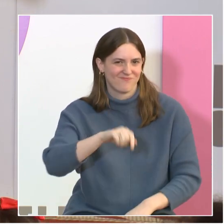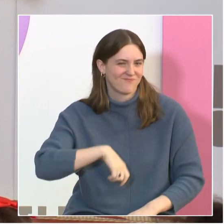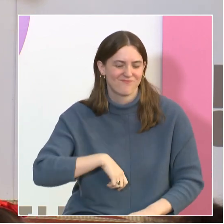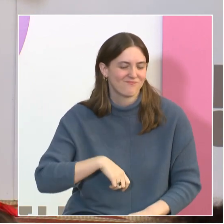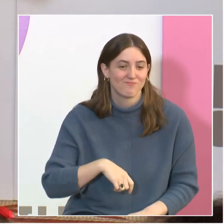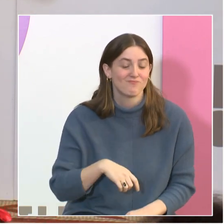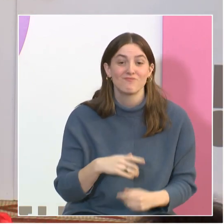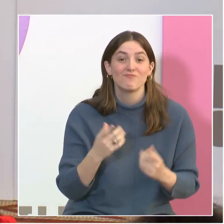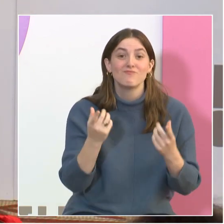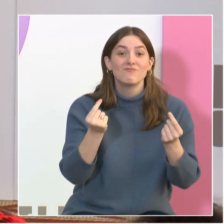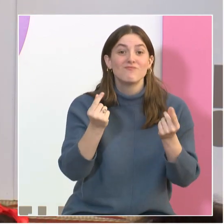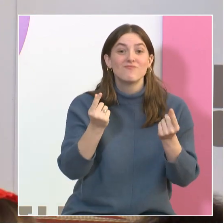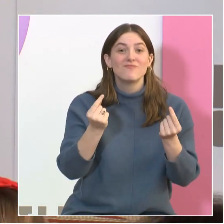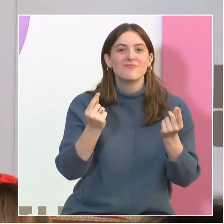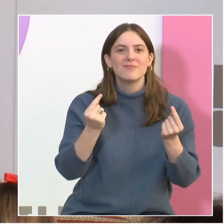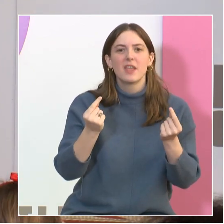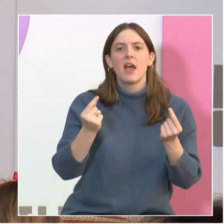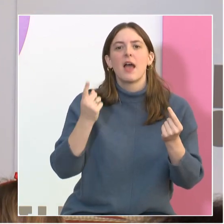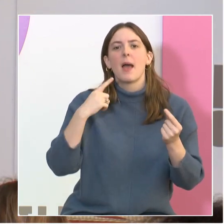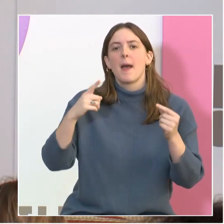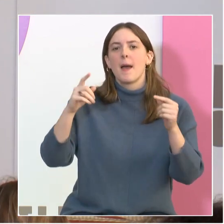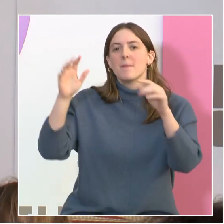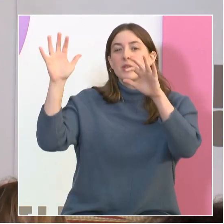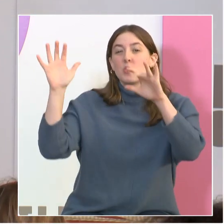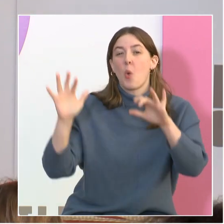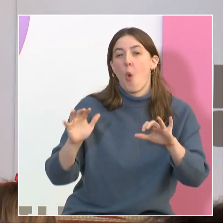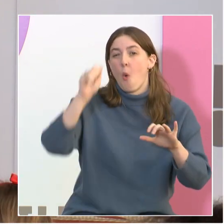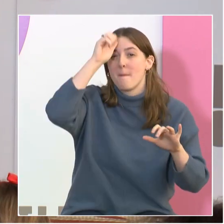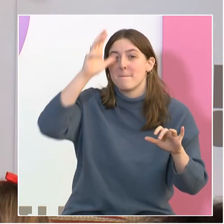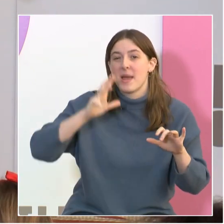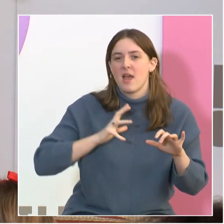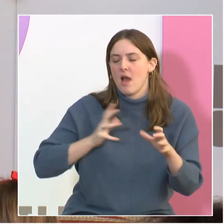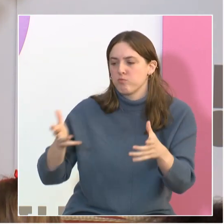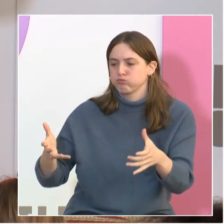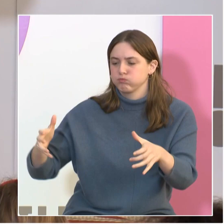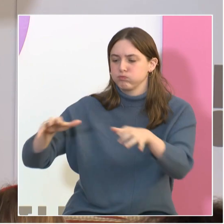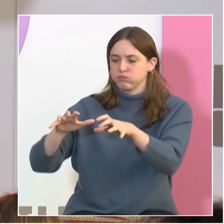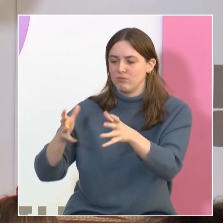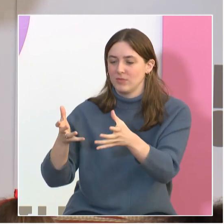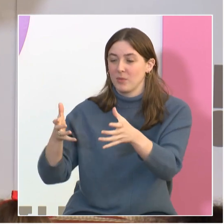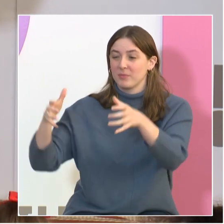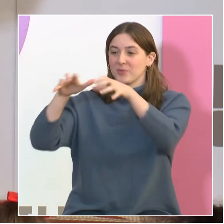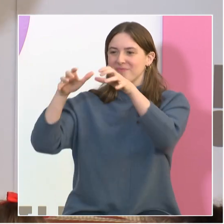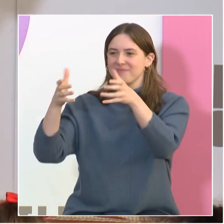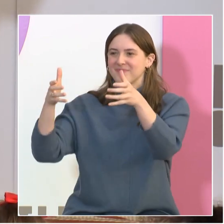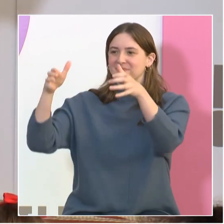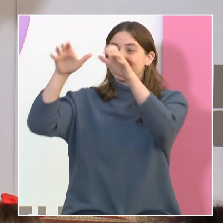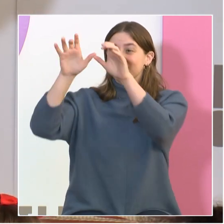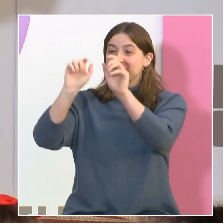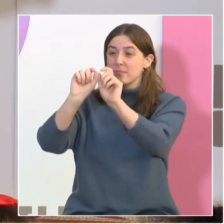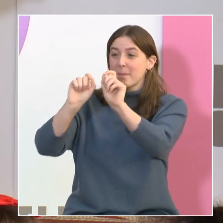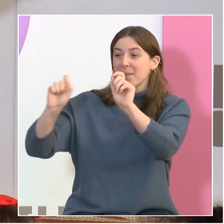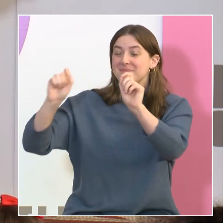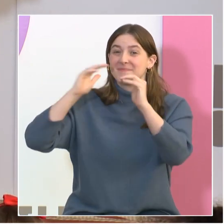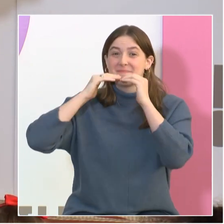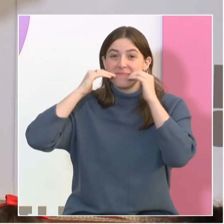So he made a smiling snowman. And he made